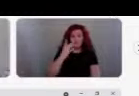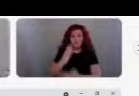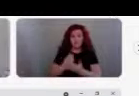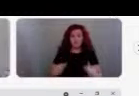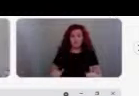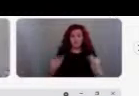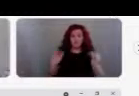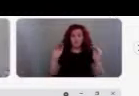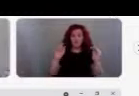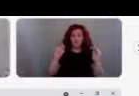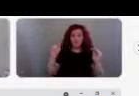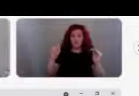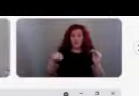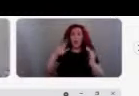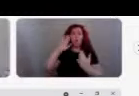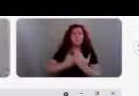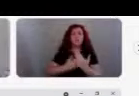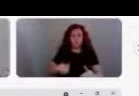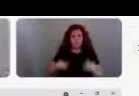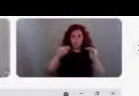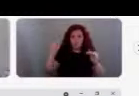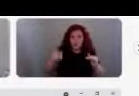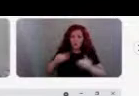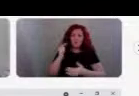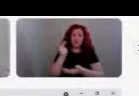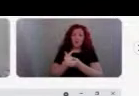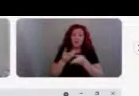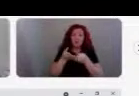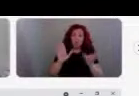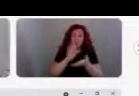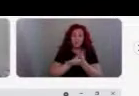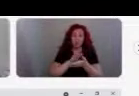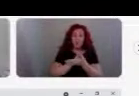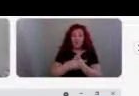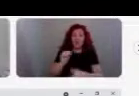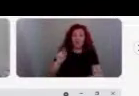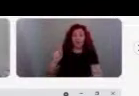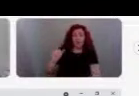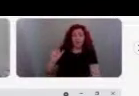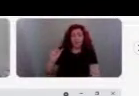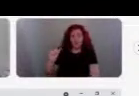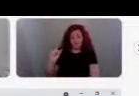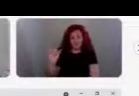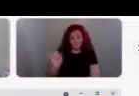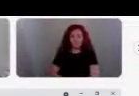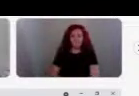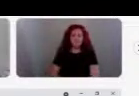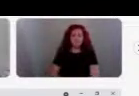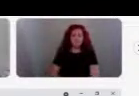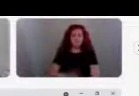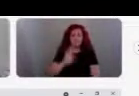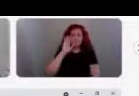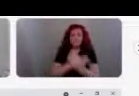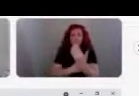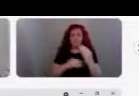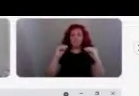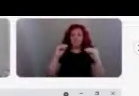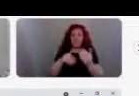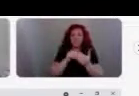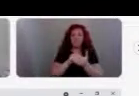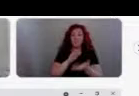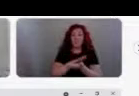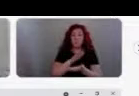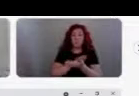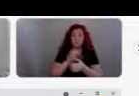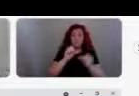and graduated from public schools and the university of arizona our son teaches middle school science in the